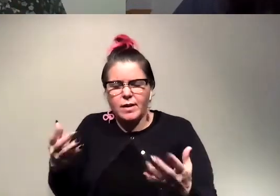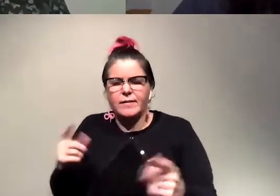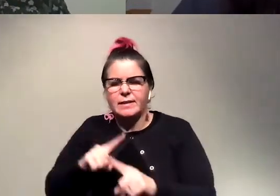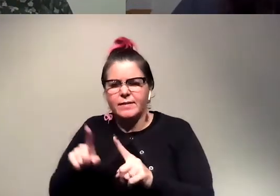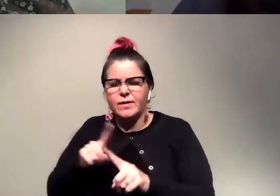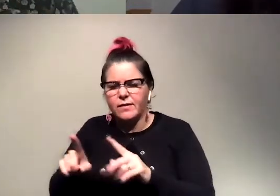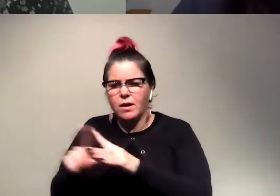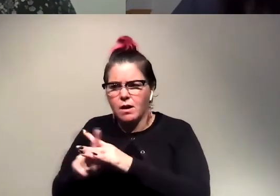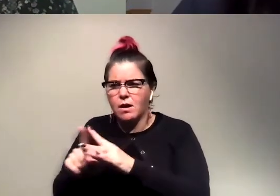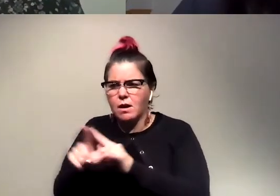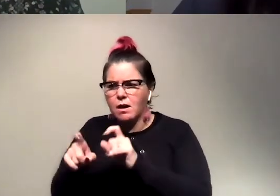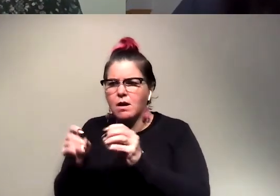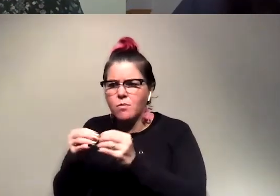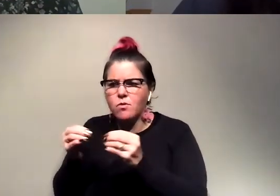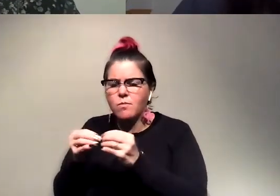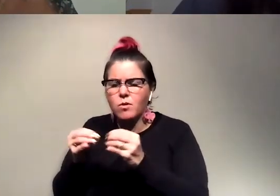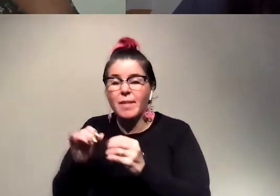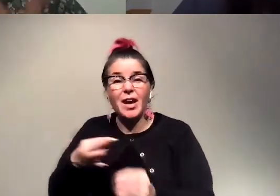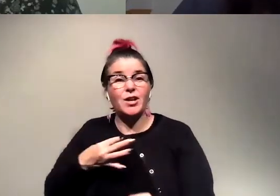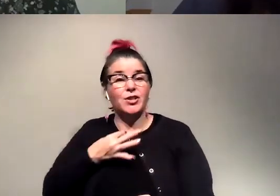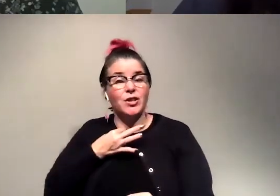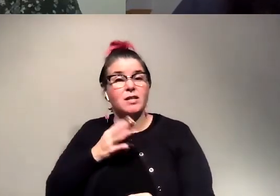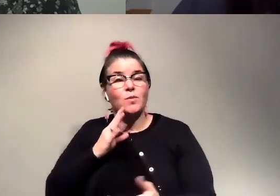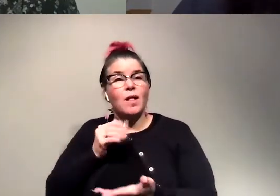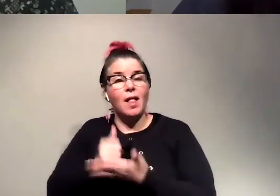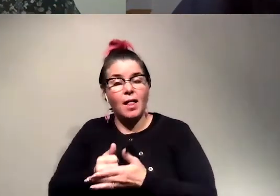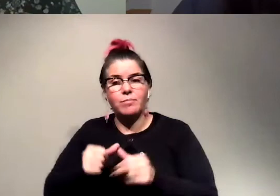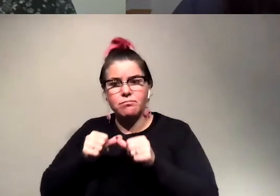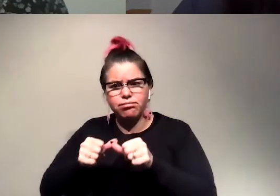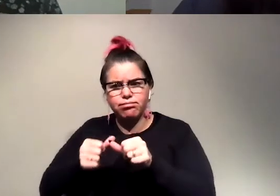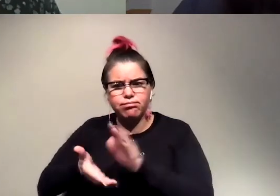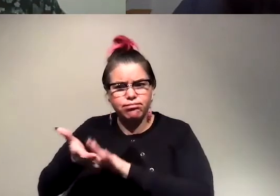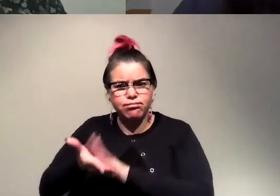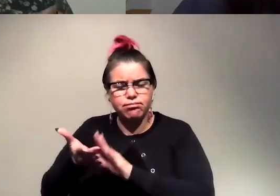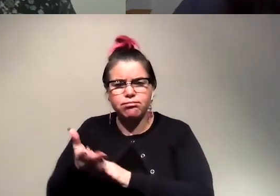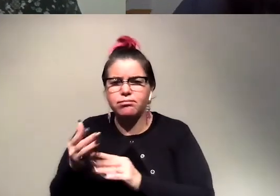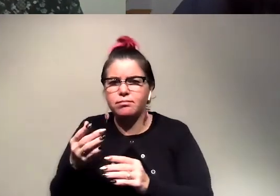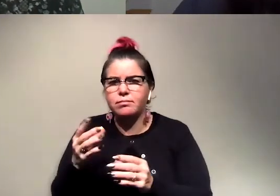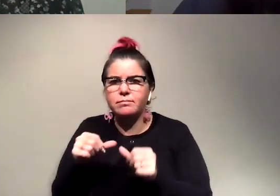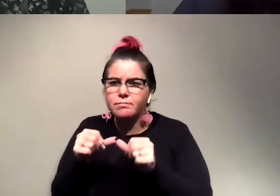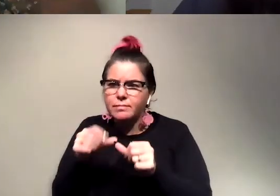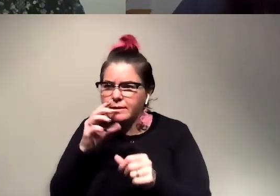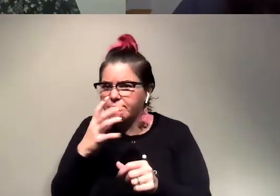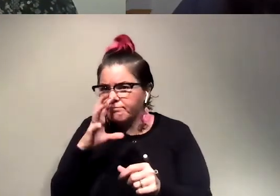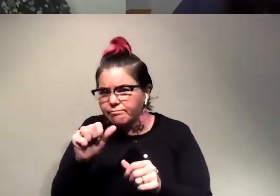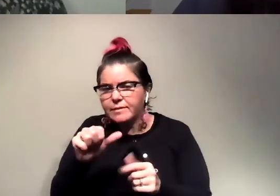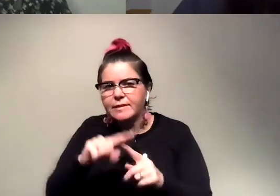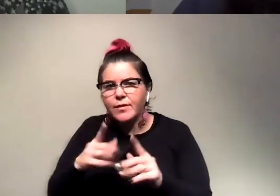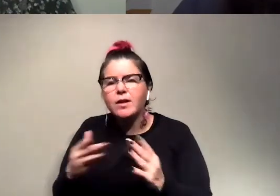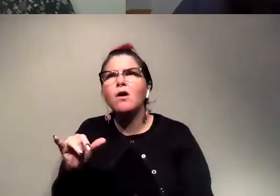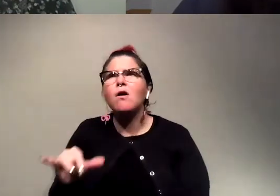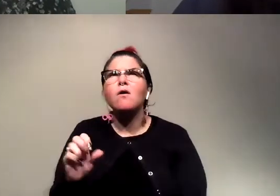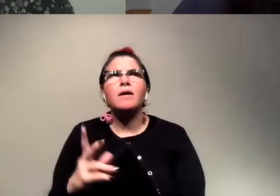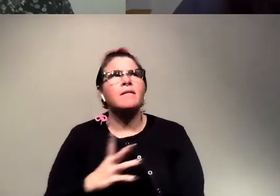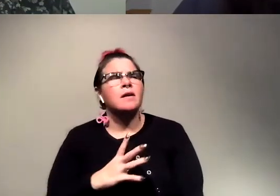up, and that curiosity helps keep you going and helps keep you interested in things. And it helps you to go, okay, well, now